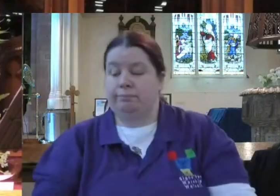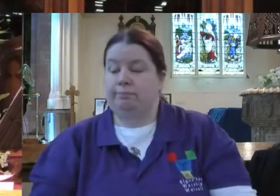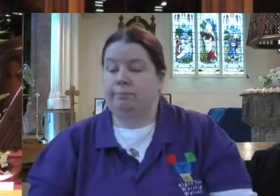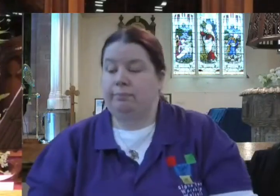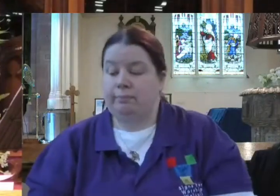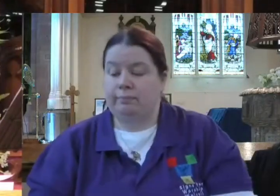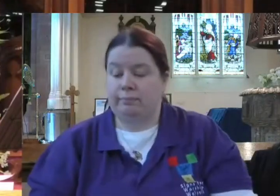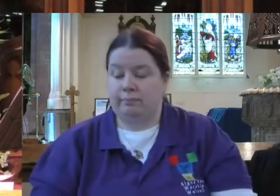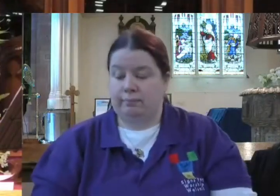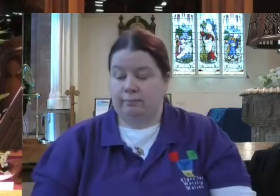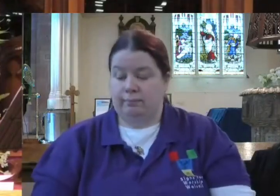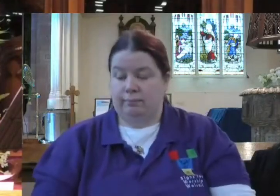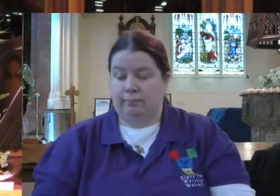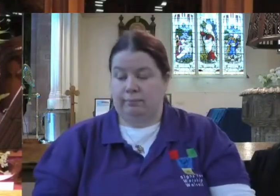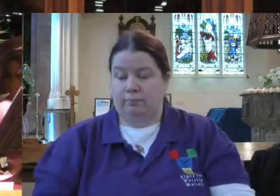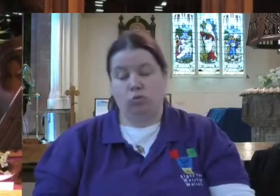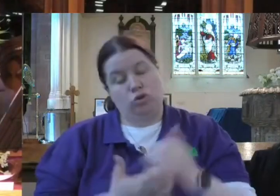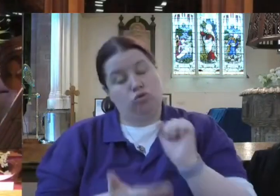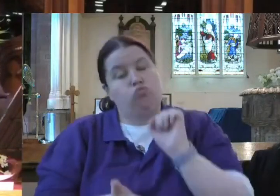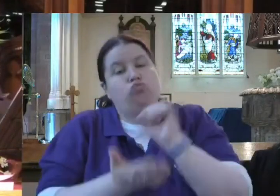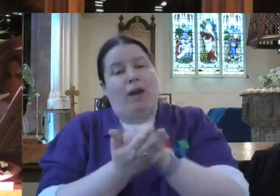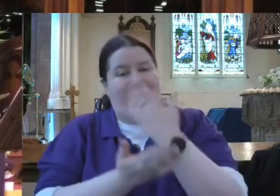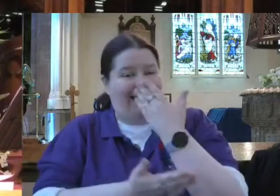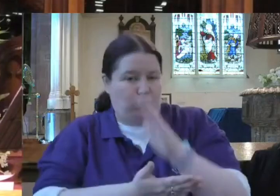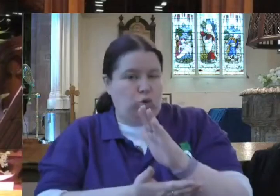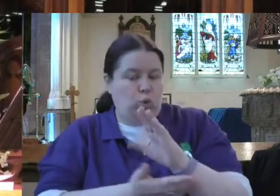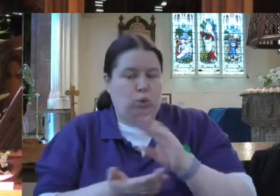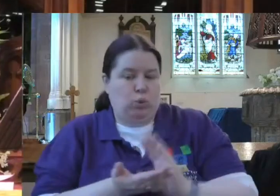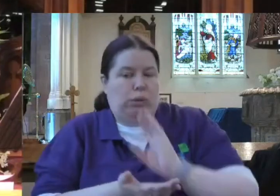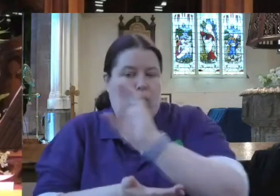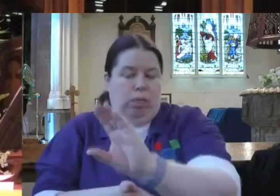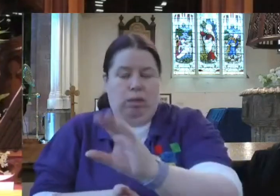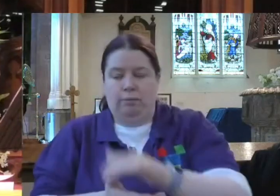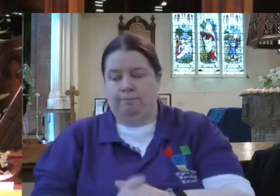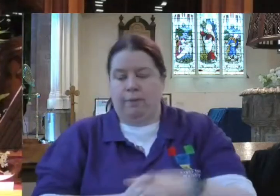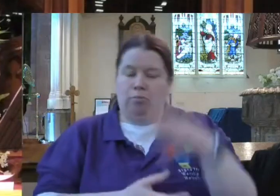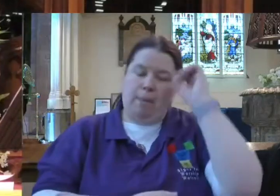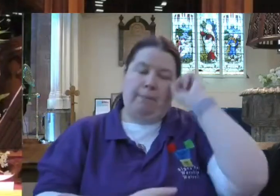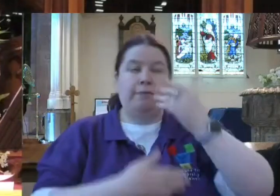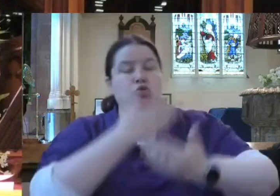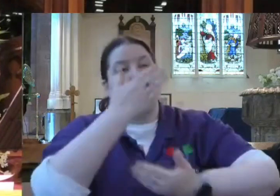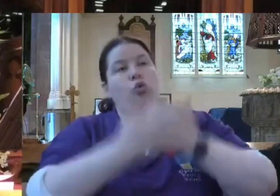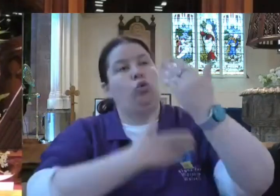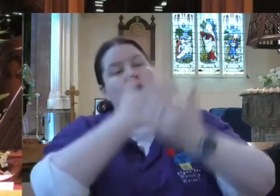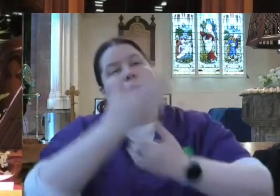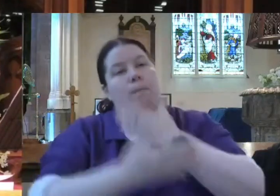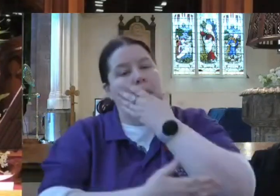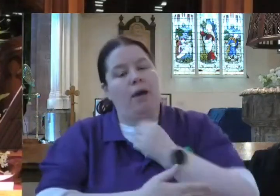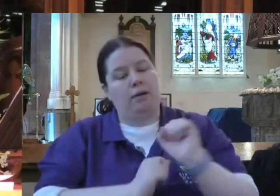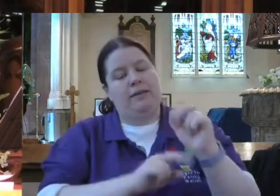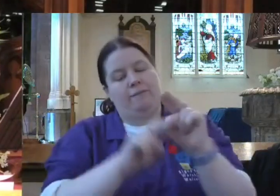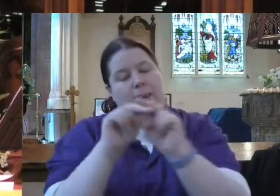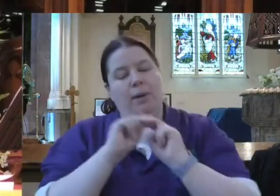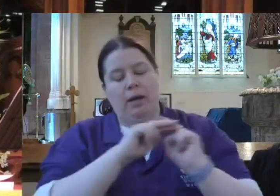point about giving, the right attitude. I'm reminded of the story of a man and his family who were